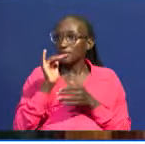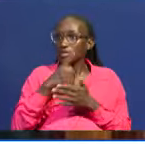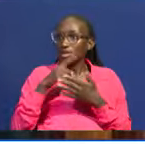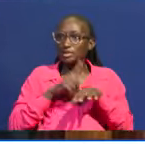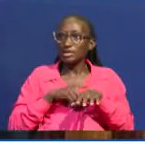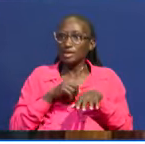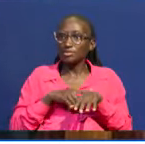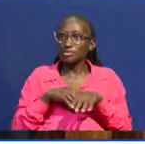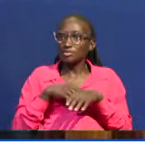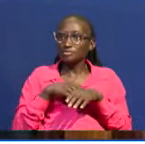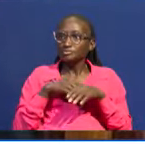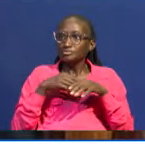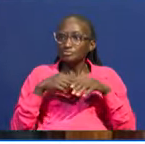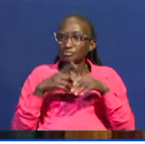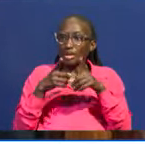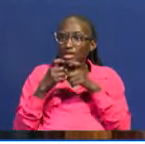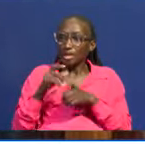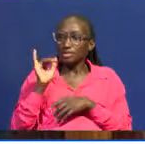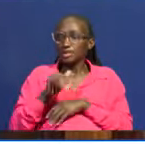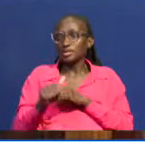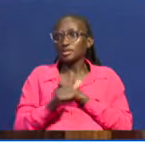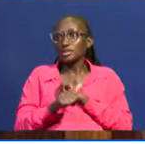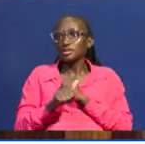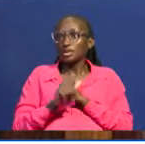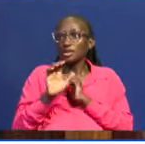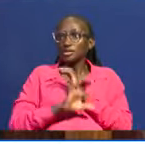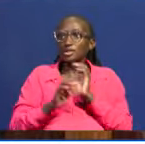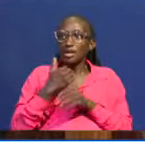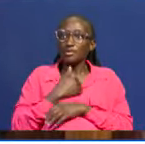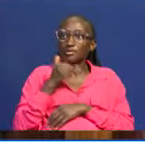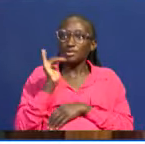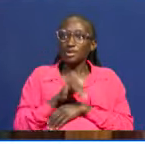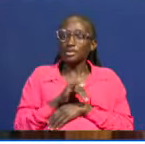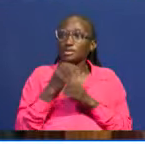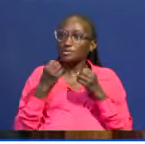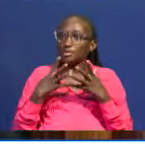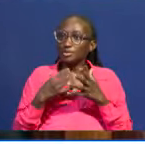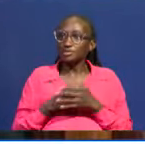right time to strike? That is the risk that the country faced by that particular announcement.